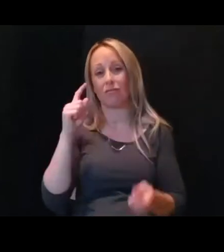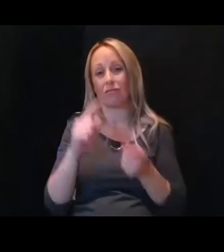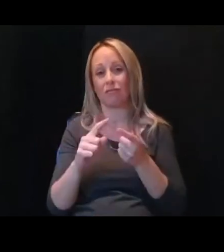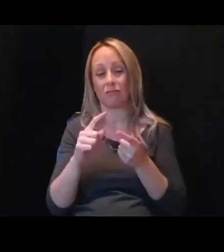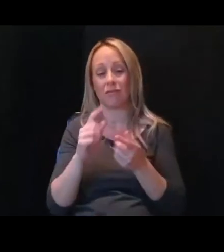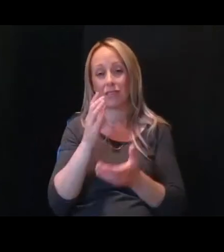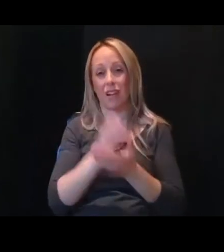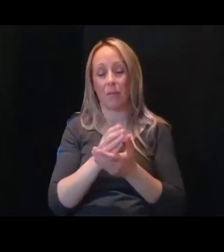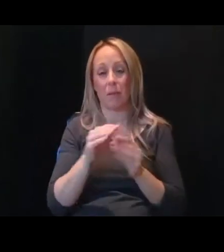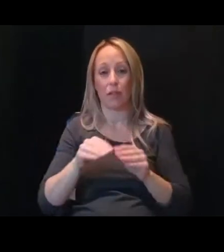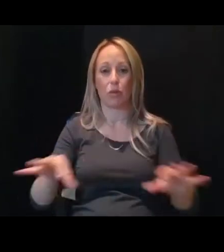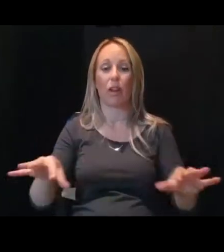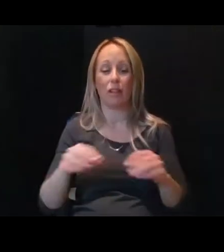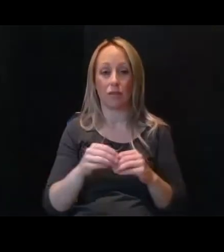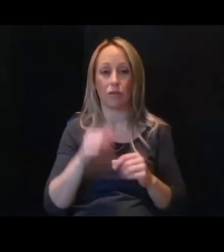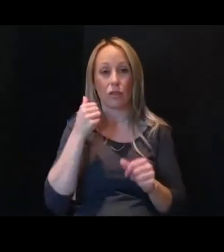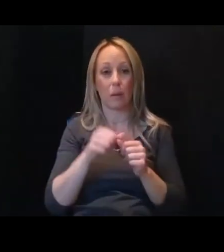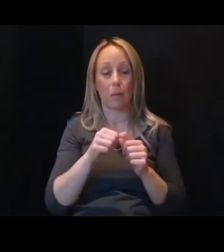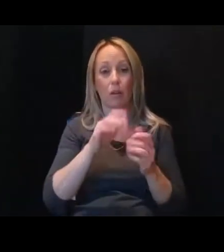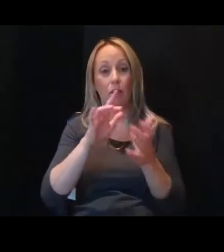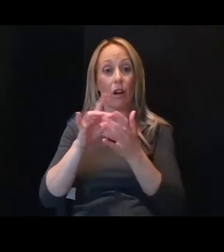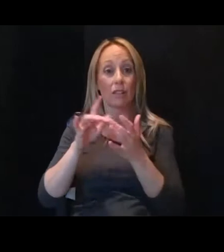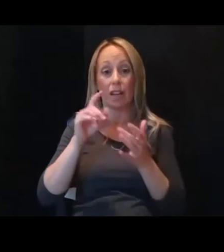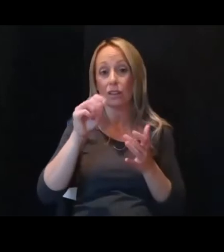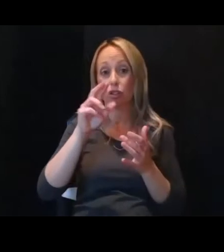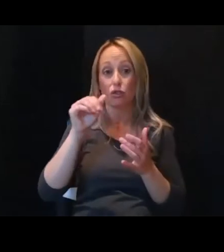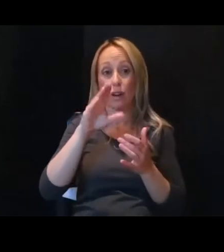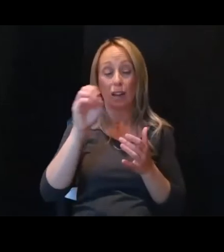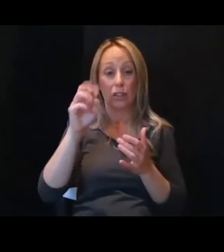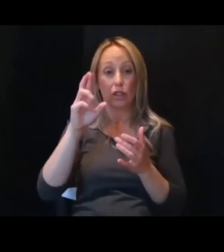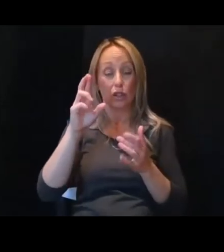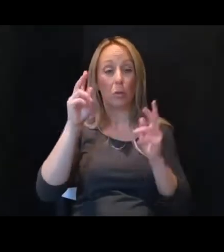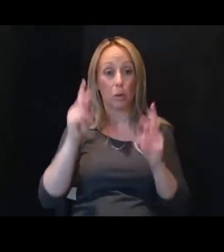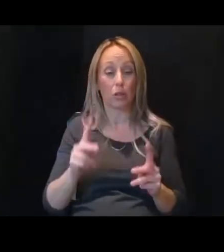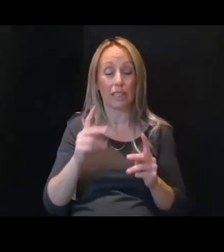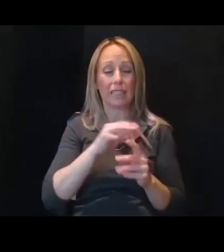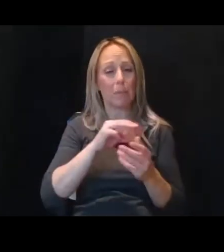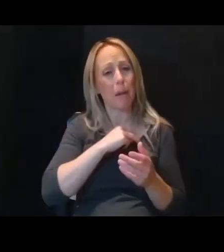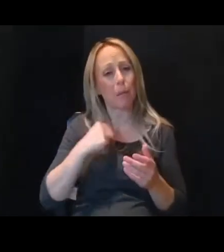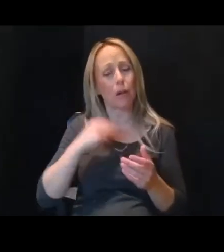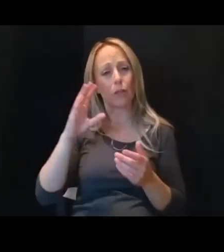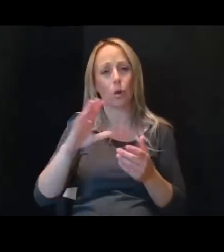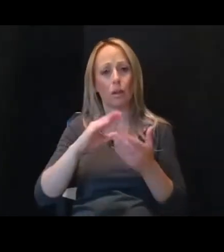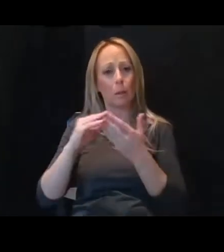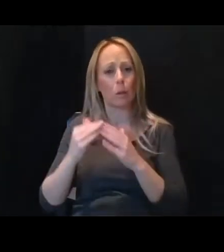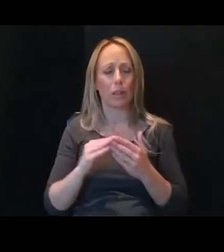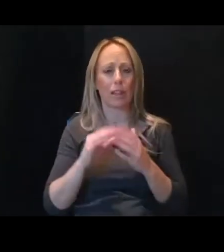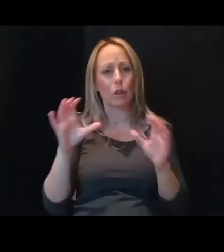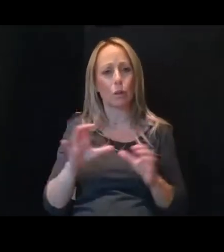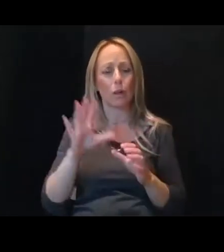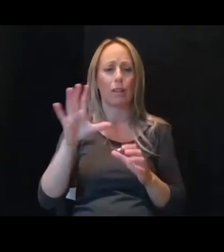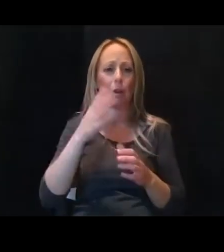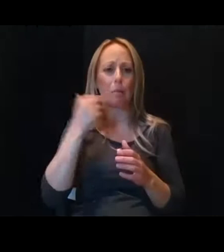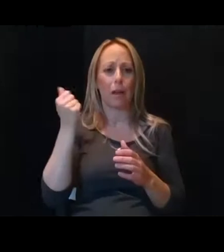Lastly, remember, the contact tracer that does give you a phone call is a member of your community, doing their best to keep you and